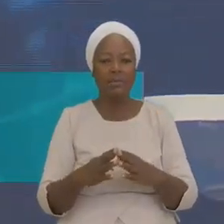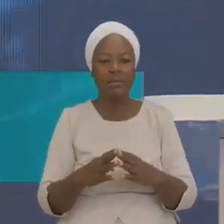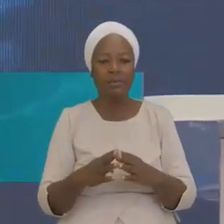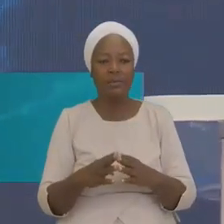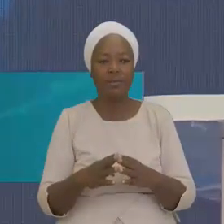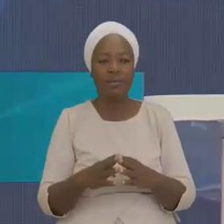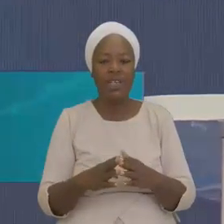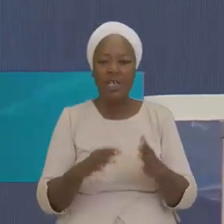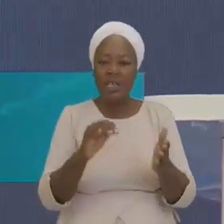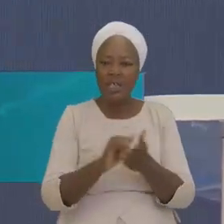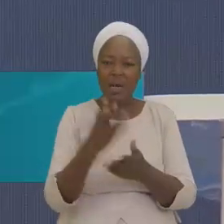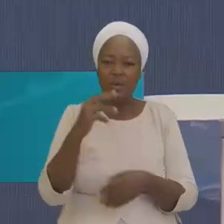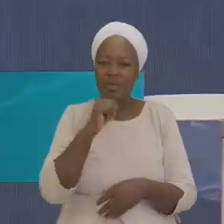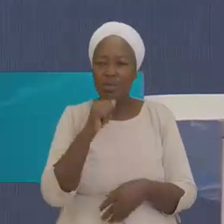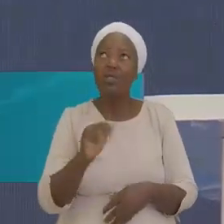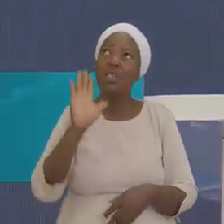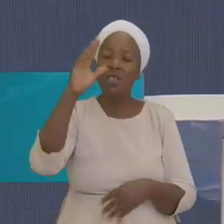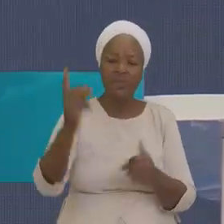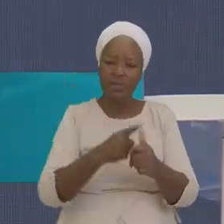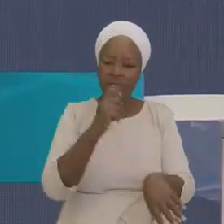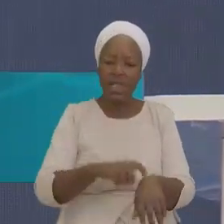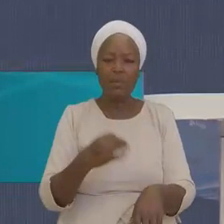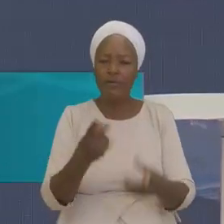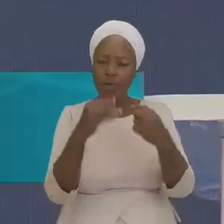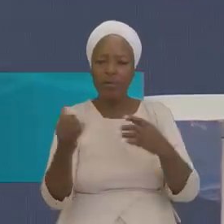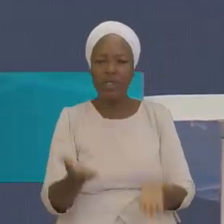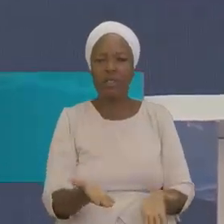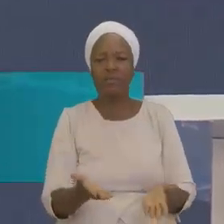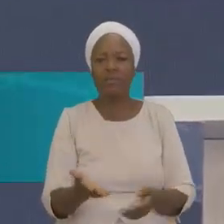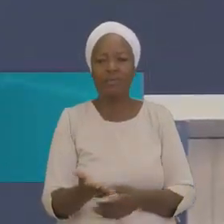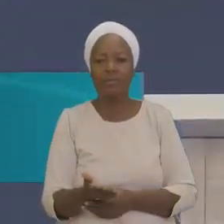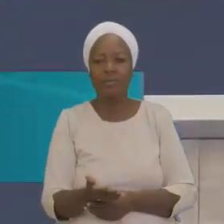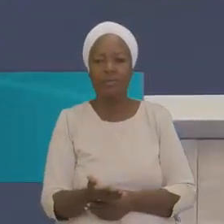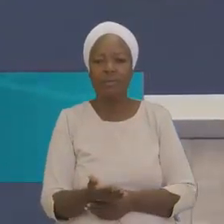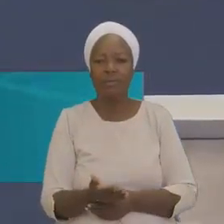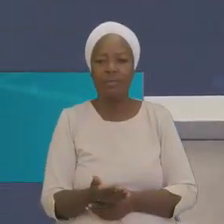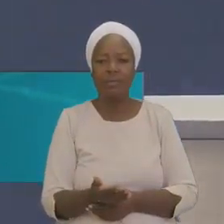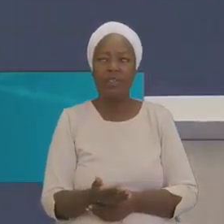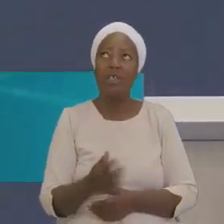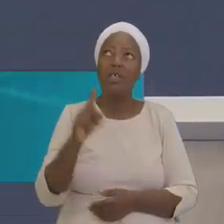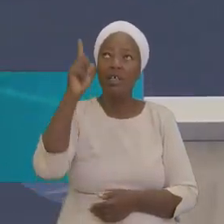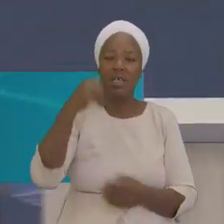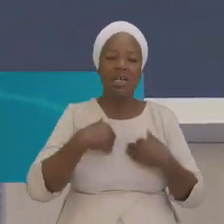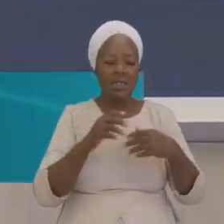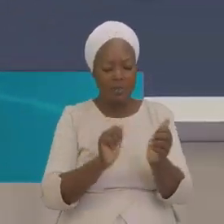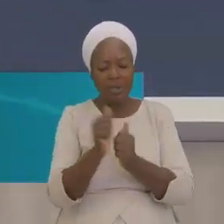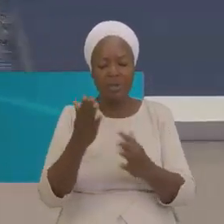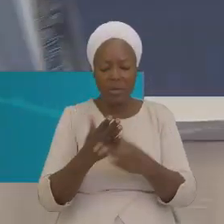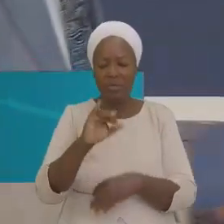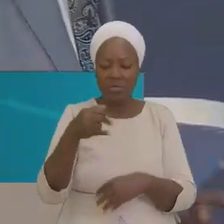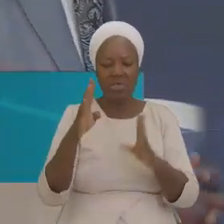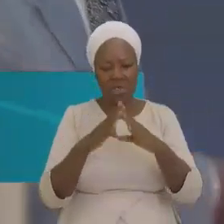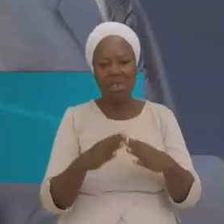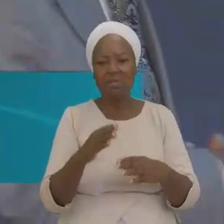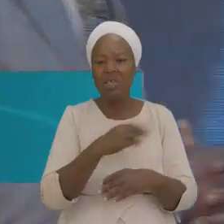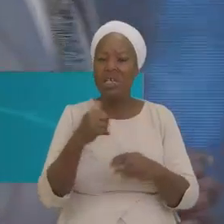that was not his first time of coming there. He had passed through Jerusalem. He had taught